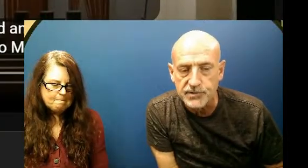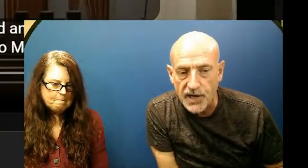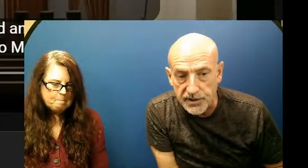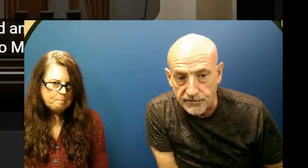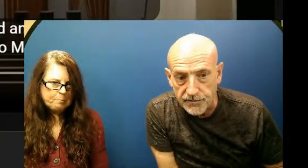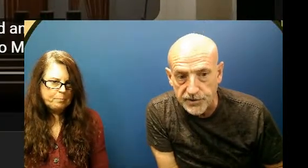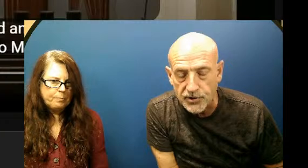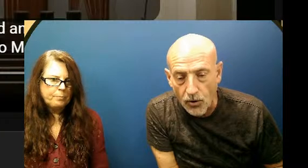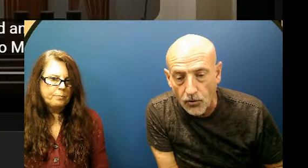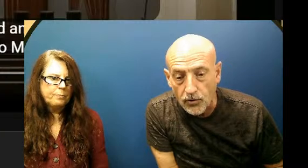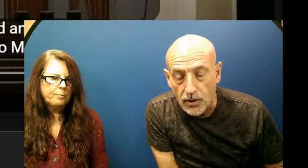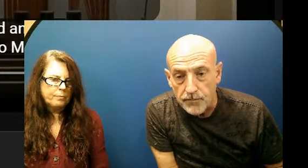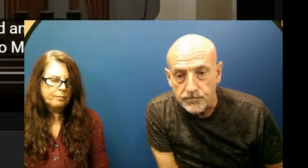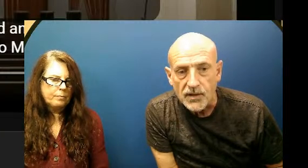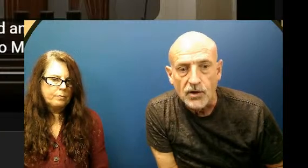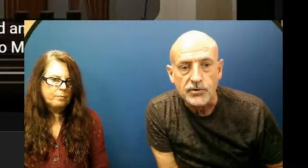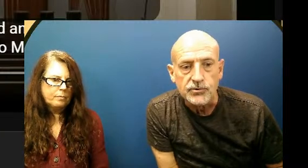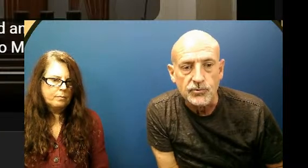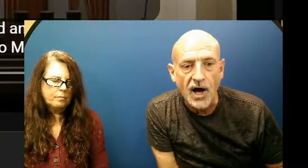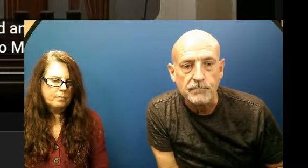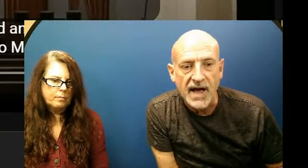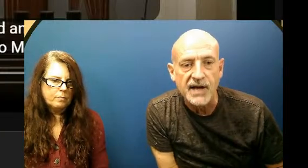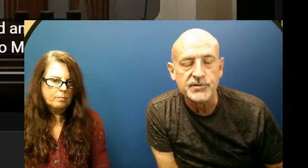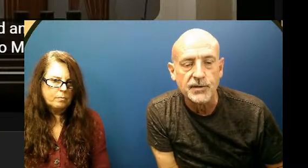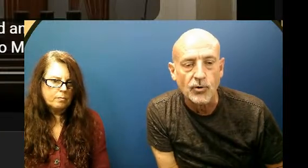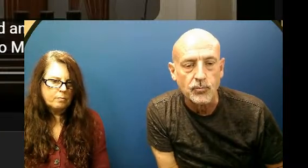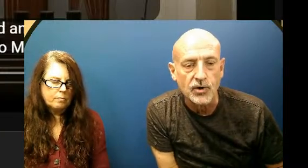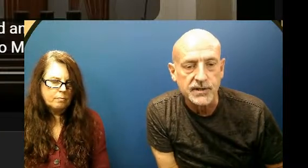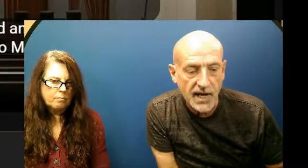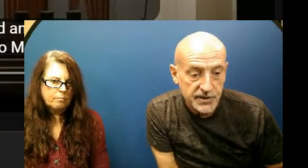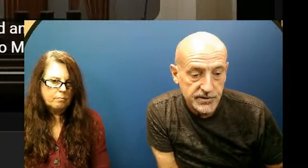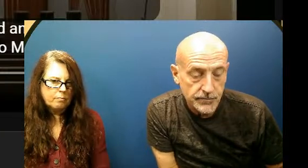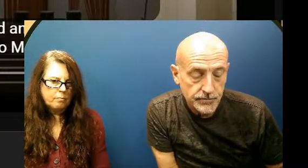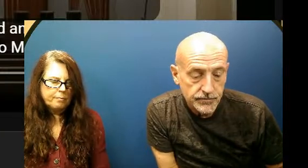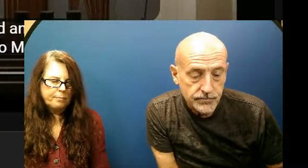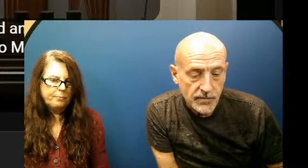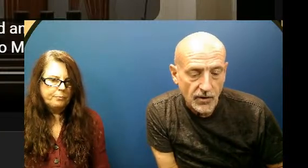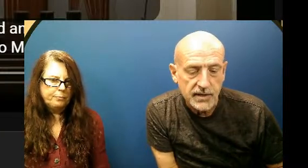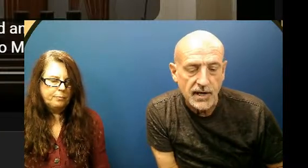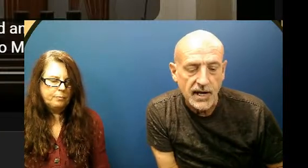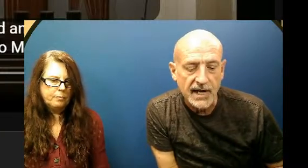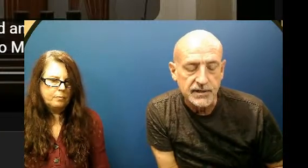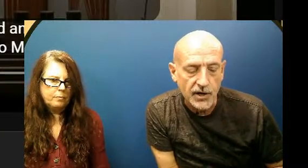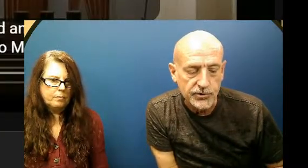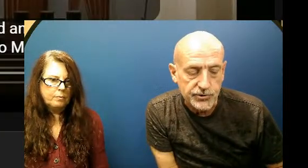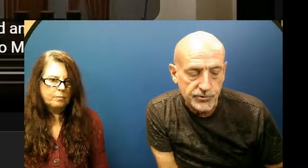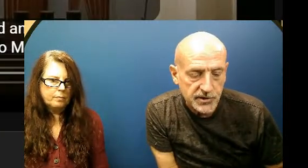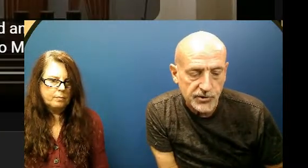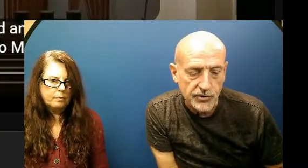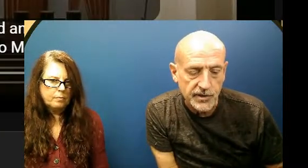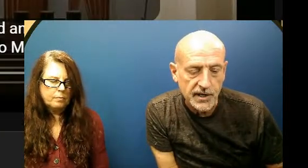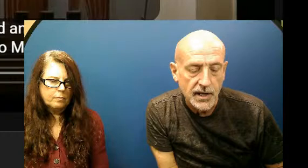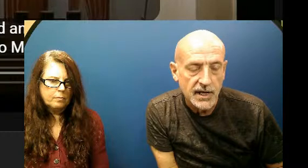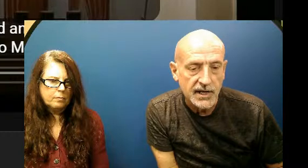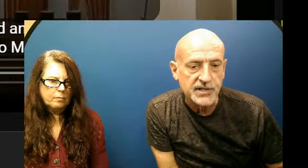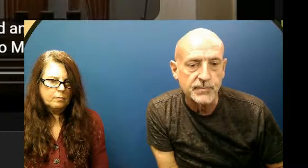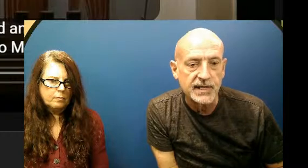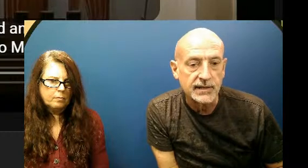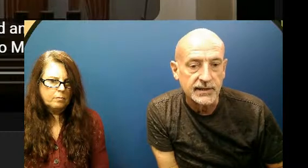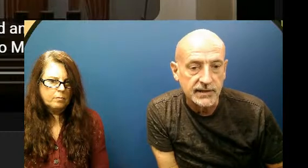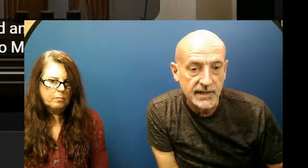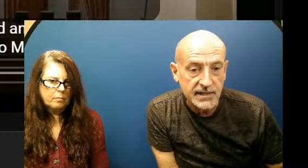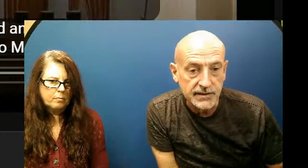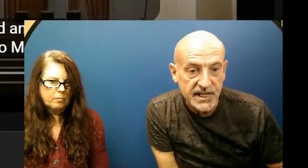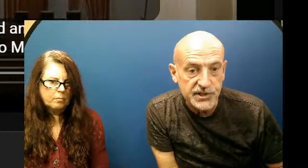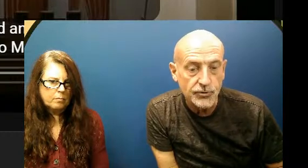its objective, its goal, do not pass the appropriate test. Right. And under strict scrutiny, it has to